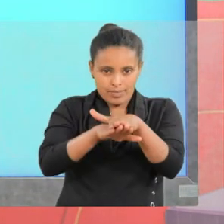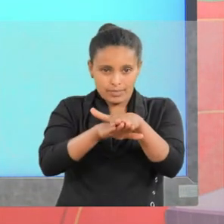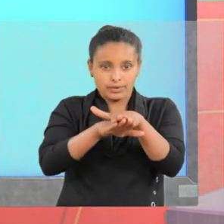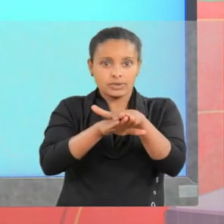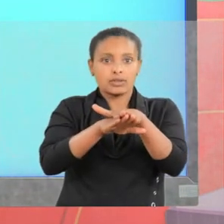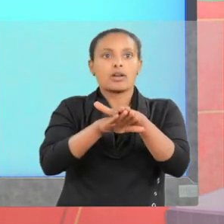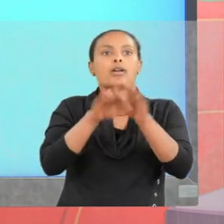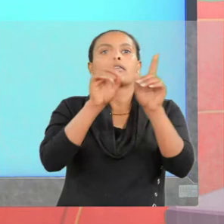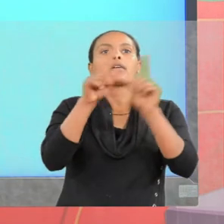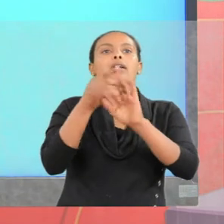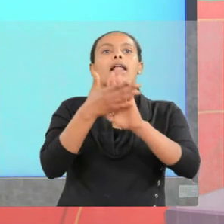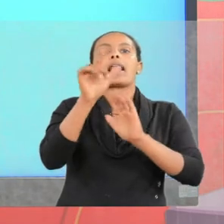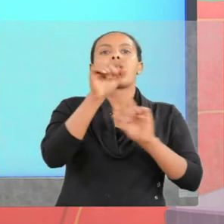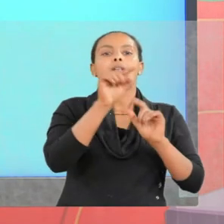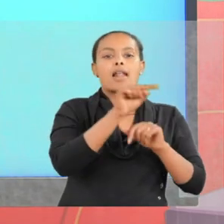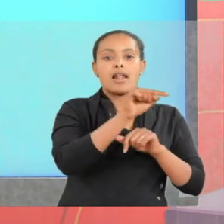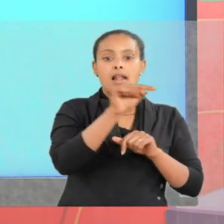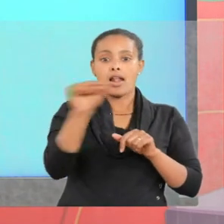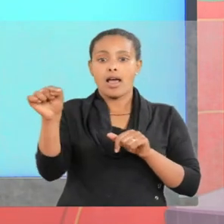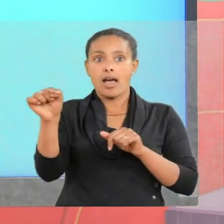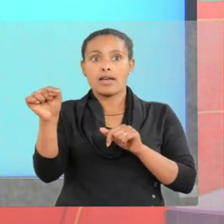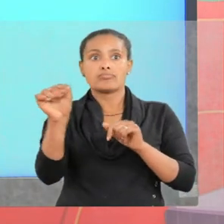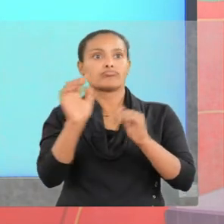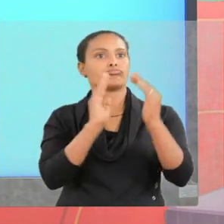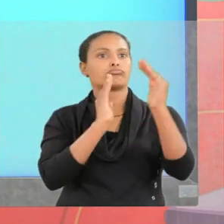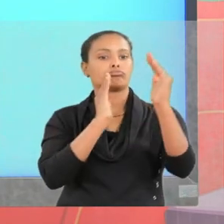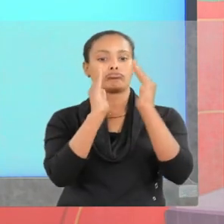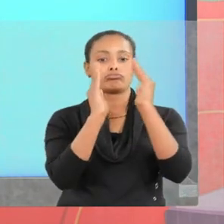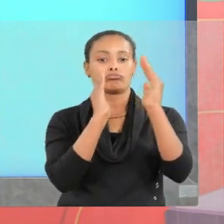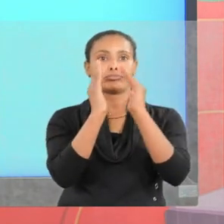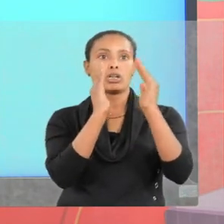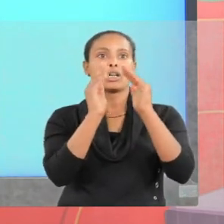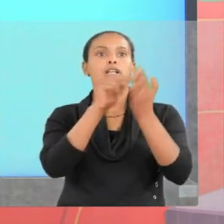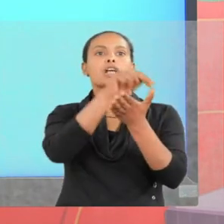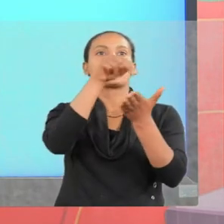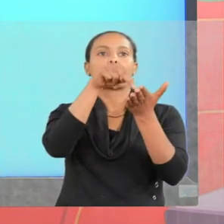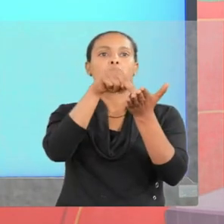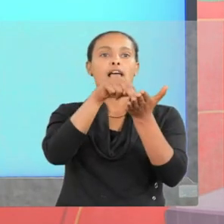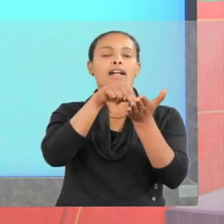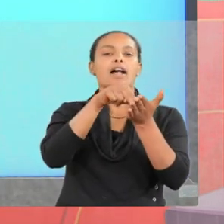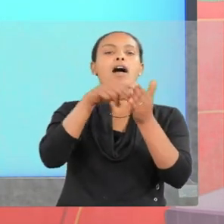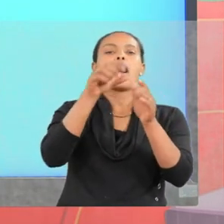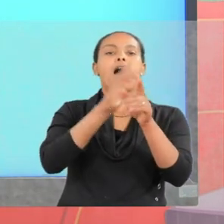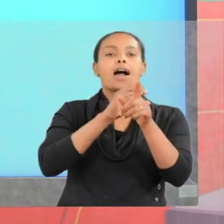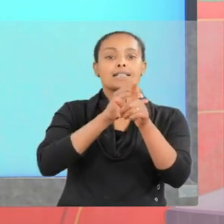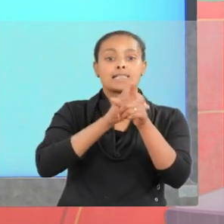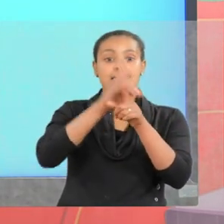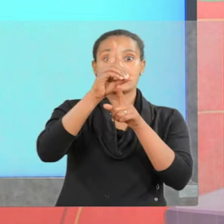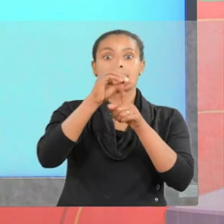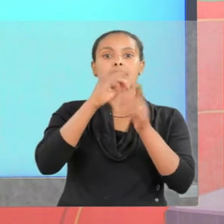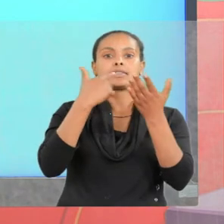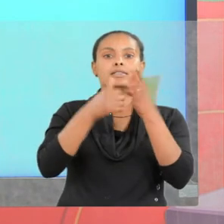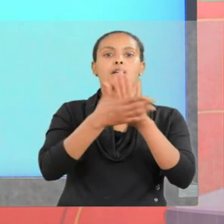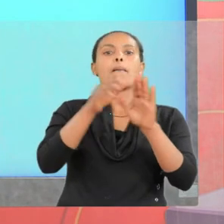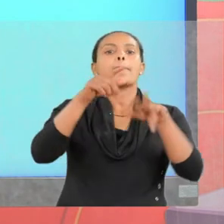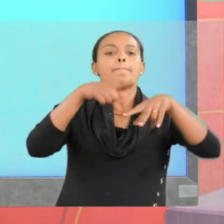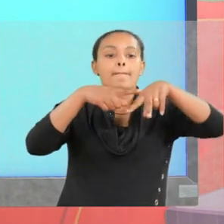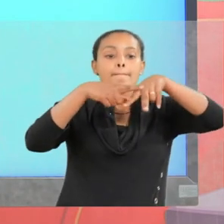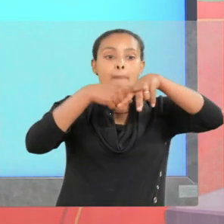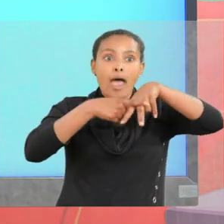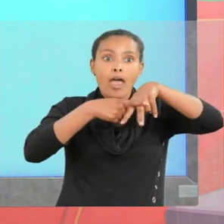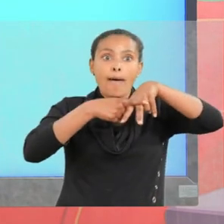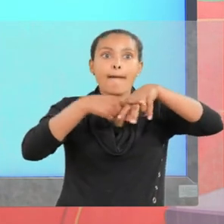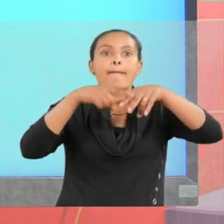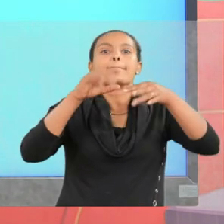along the line perpendicular to the nuclear axis, in this case, pi bond